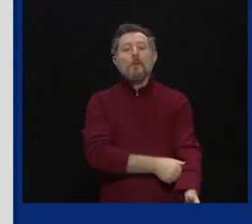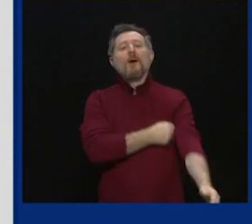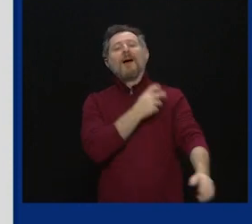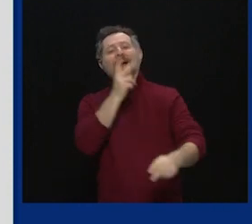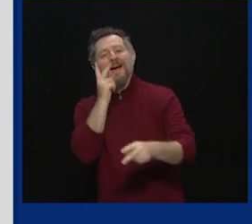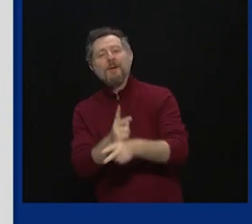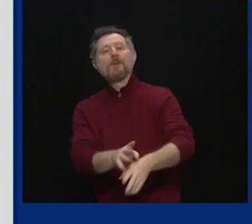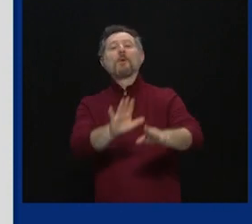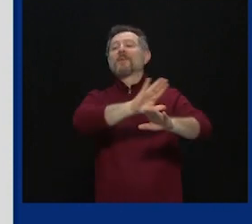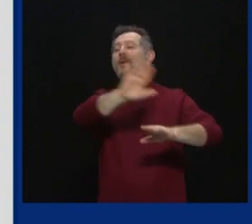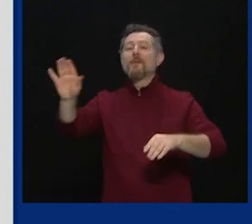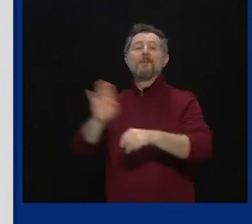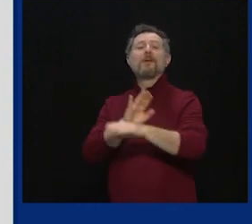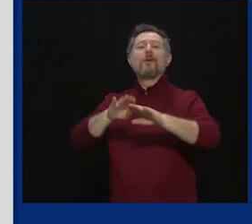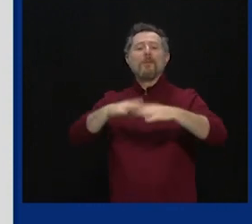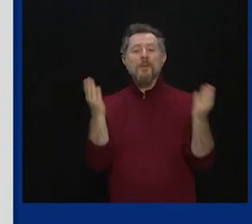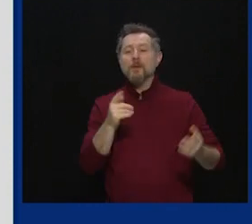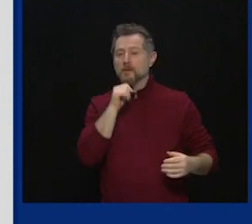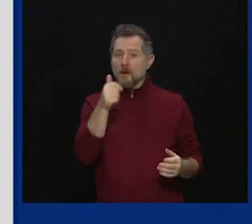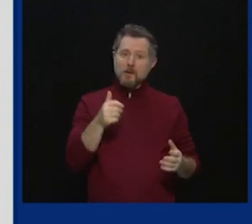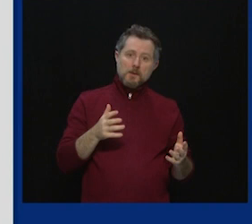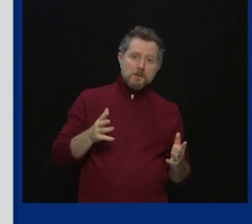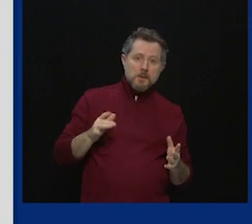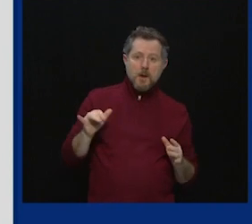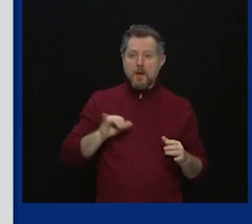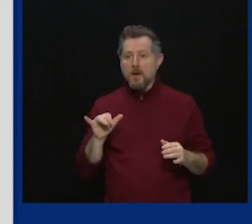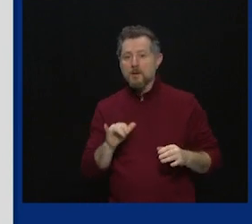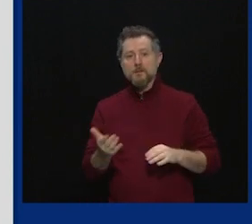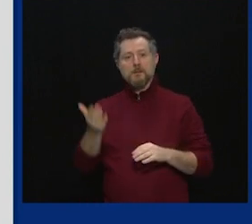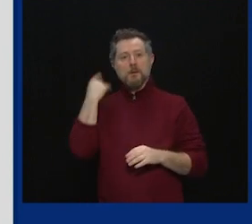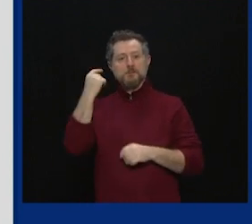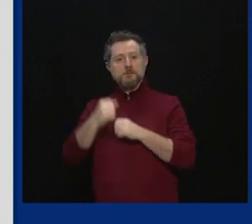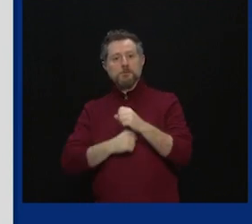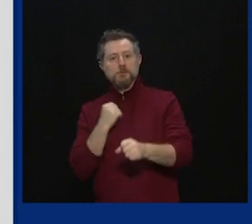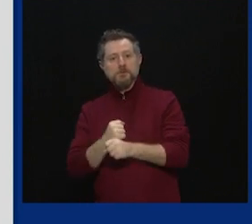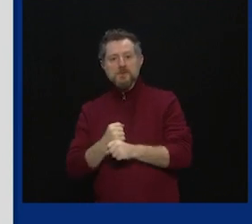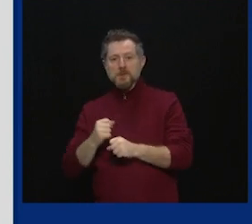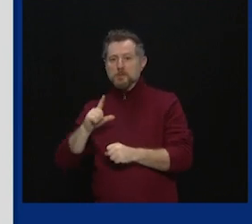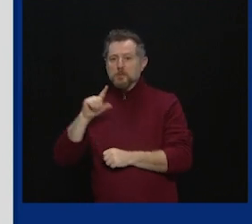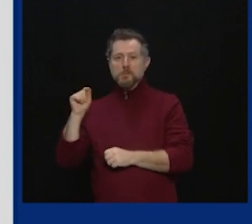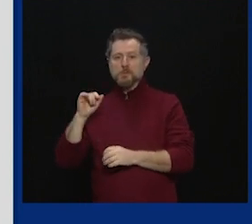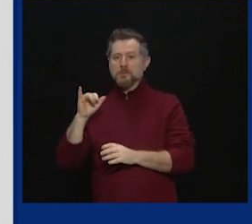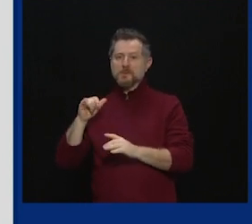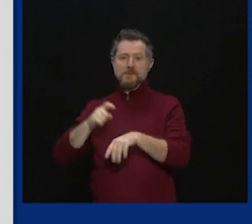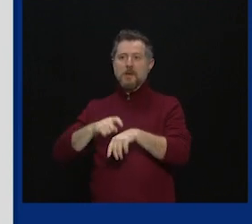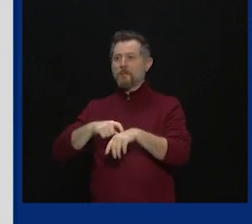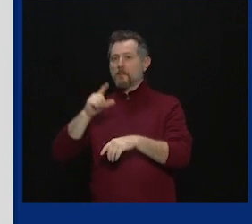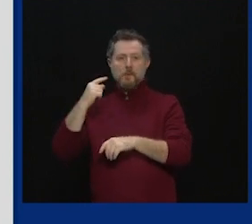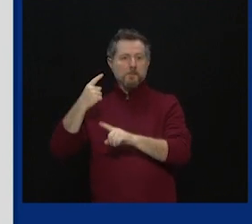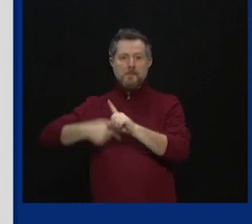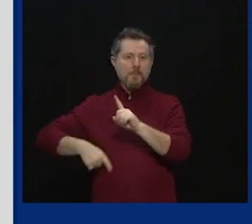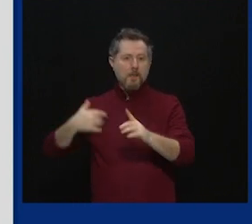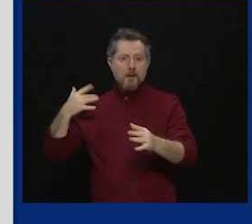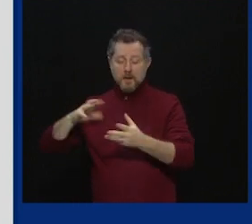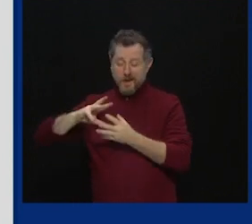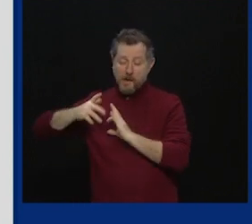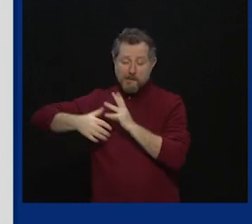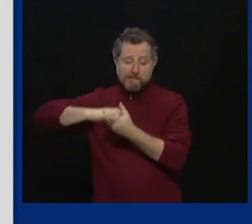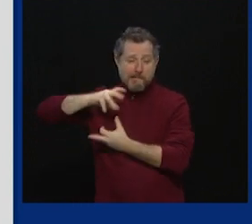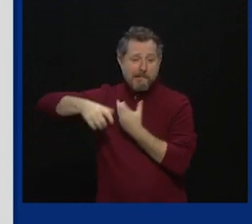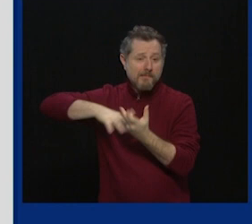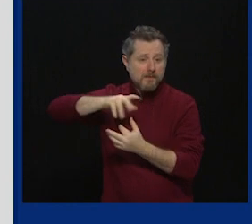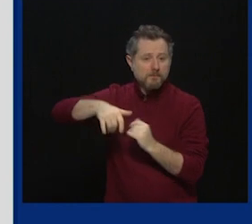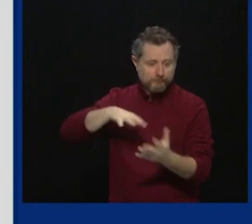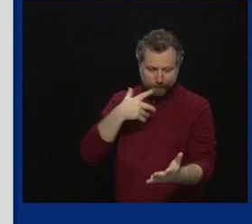the devastating effect on our economy that we experienced over the past 20-some months. So we are trying to be as helpful as we can to